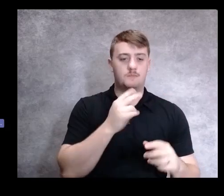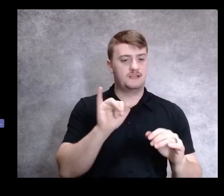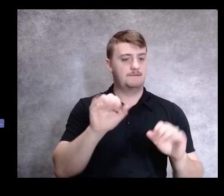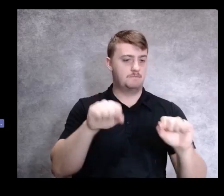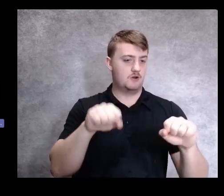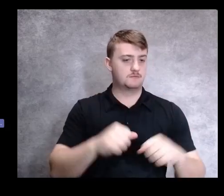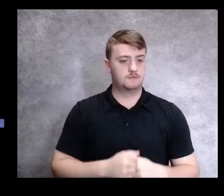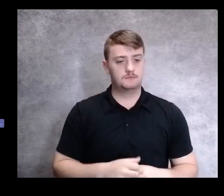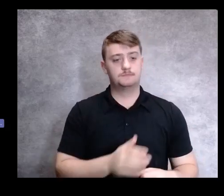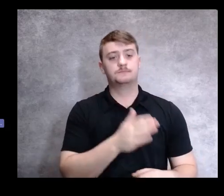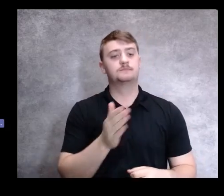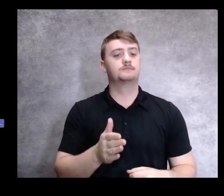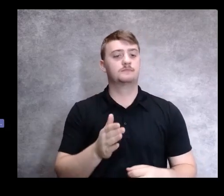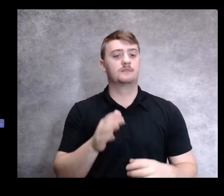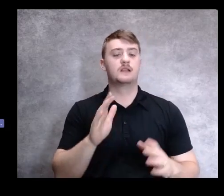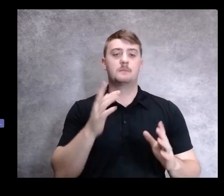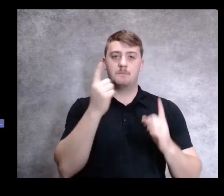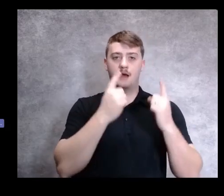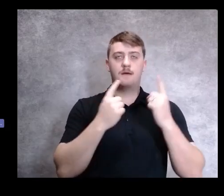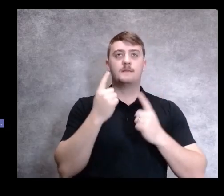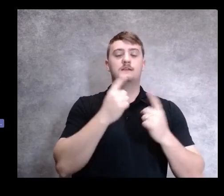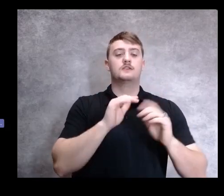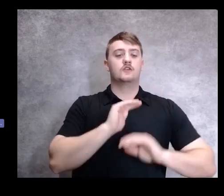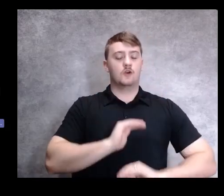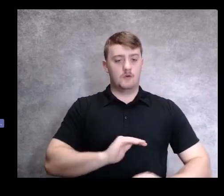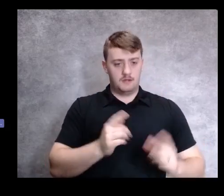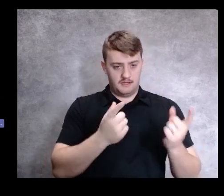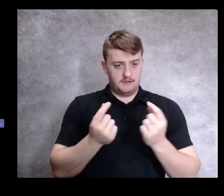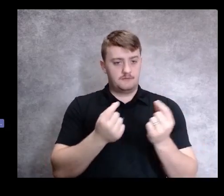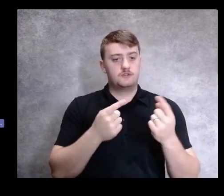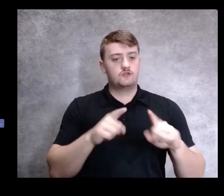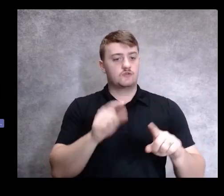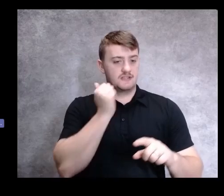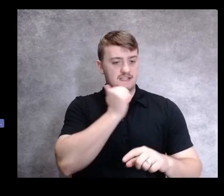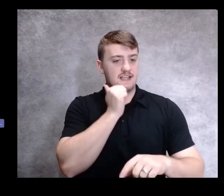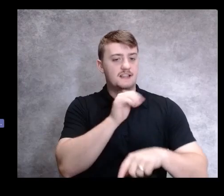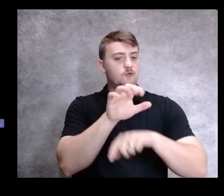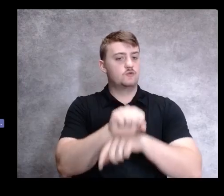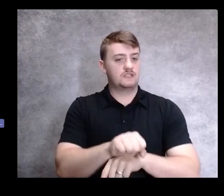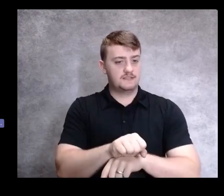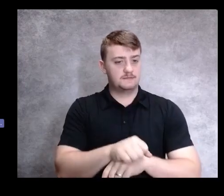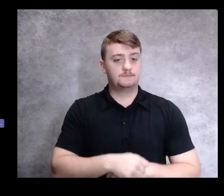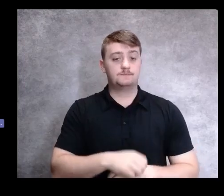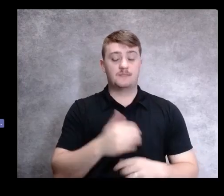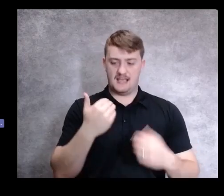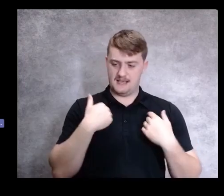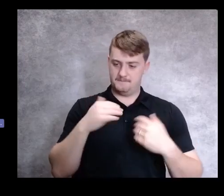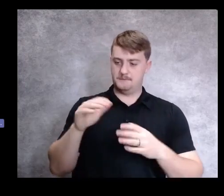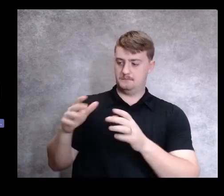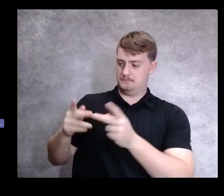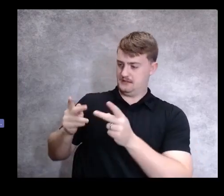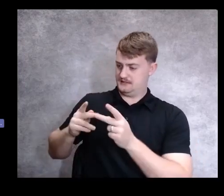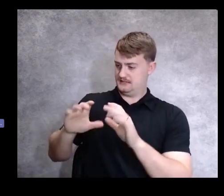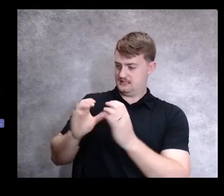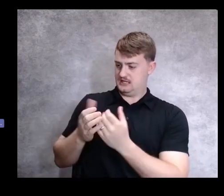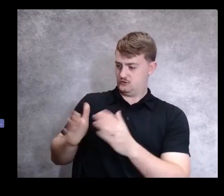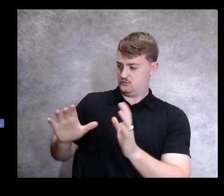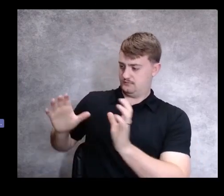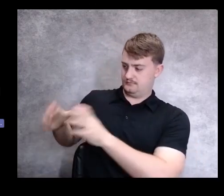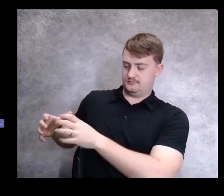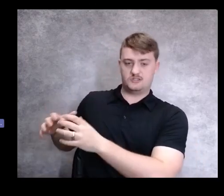Build mindfulness and calming activities into the daily routine. Consider having a space in your classroom, such as a study